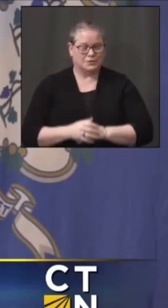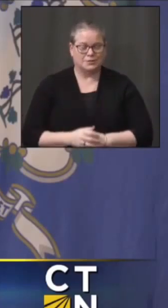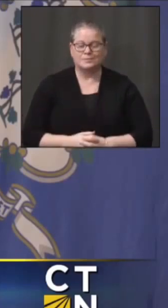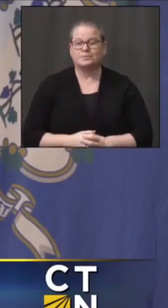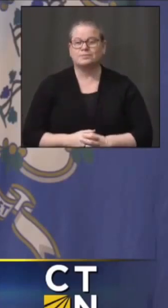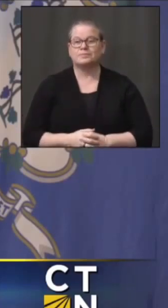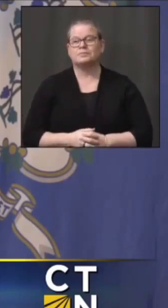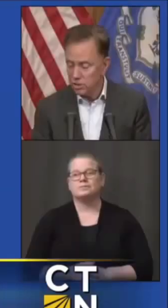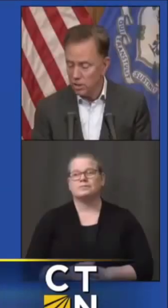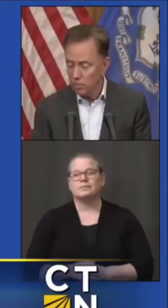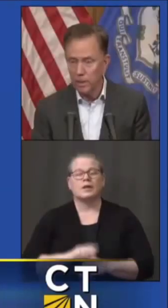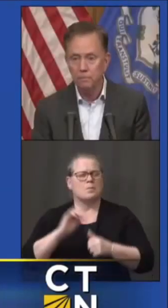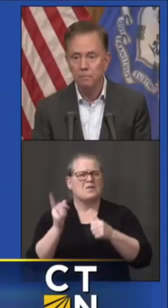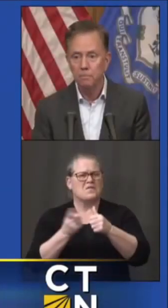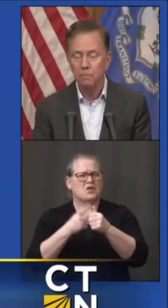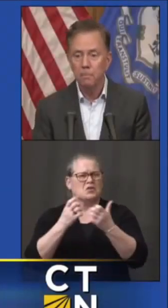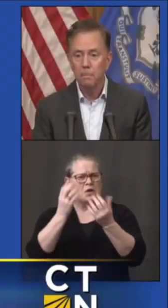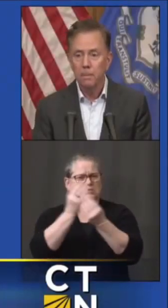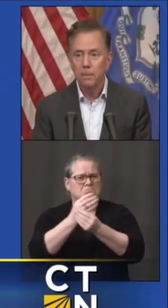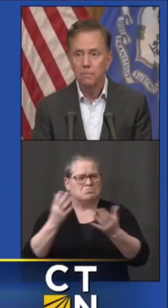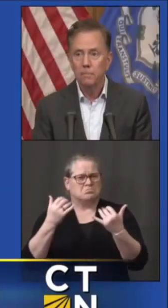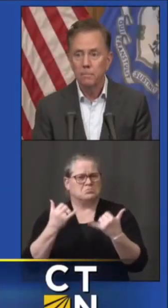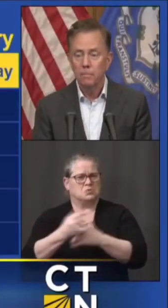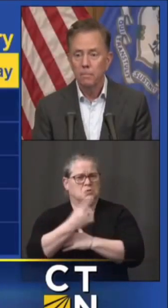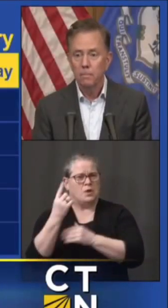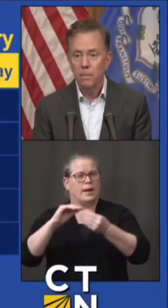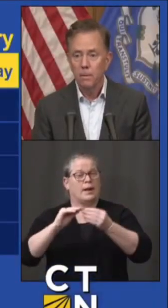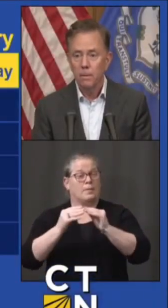let's talk about the daily summary.